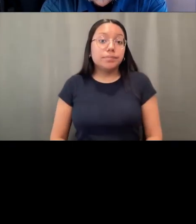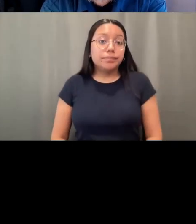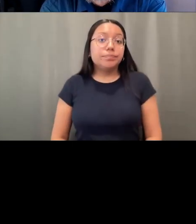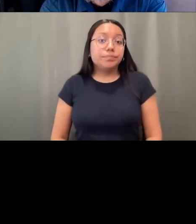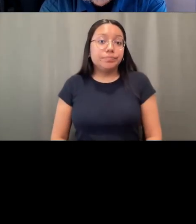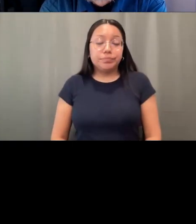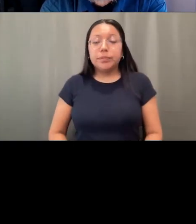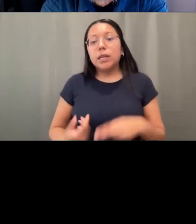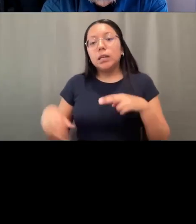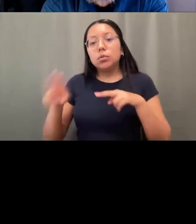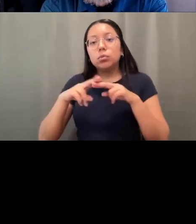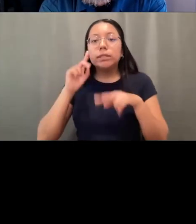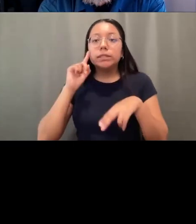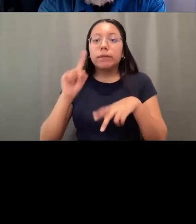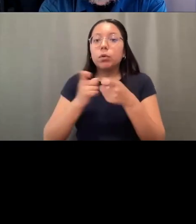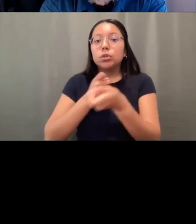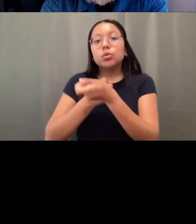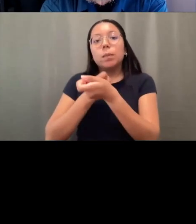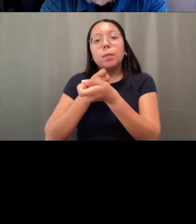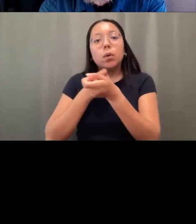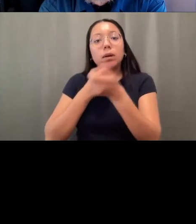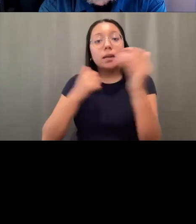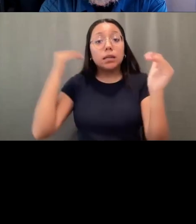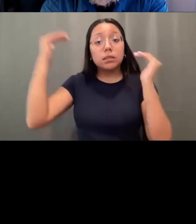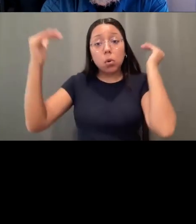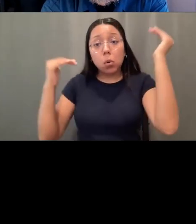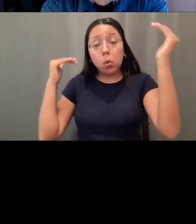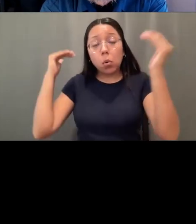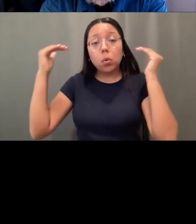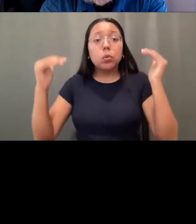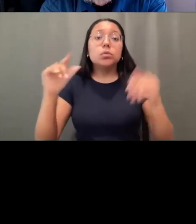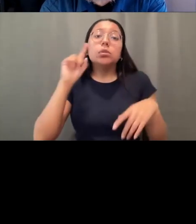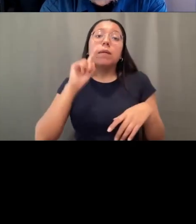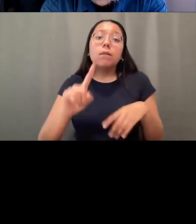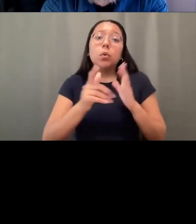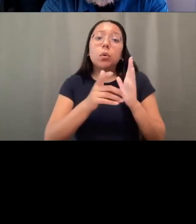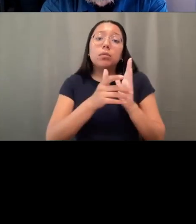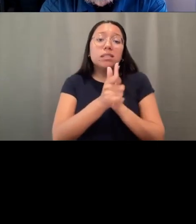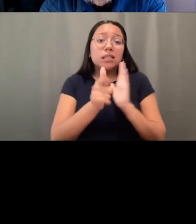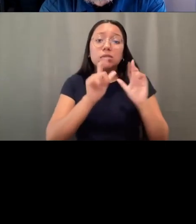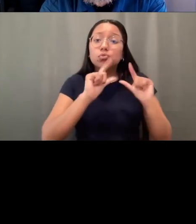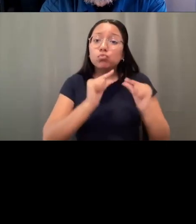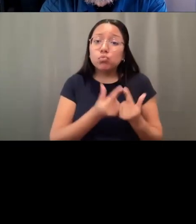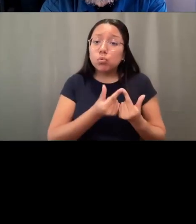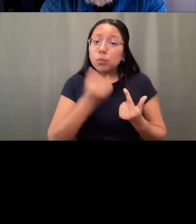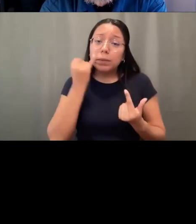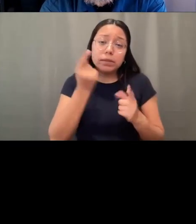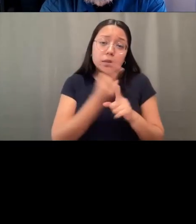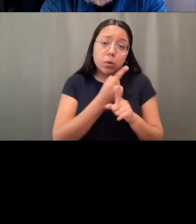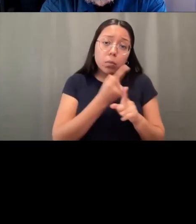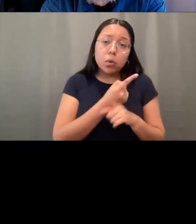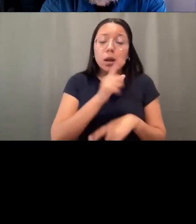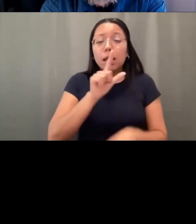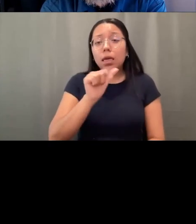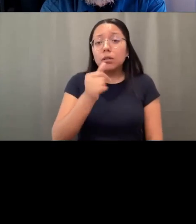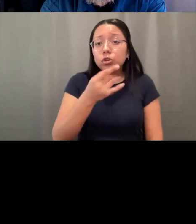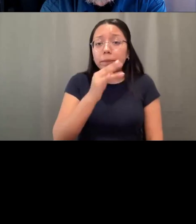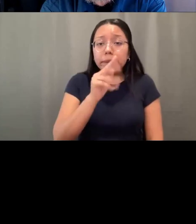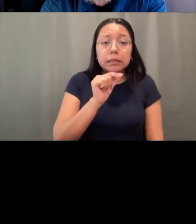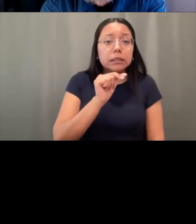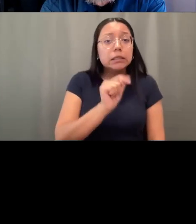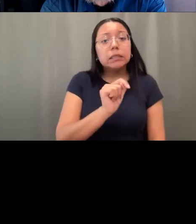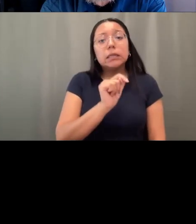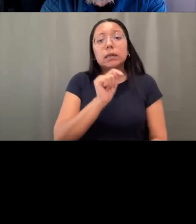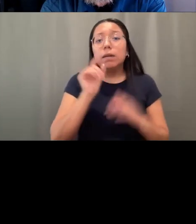Increased supportive adults refer to skills groups as appropriate. For example, like LGBT focused DBT